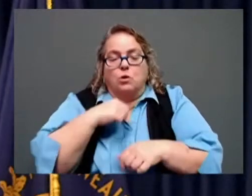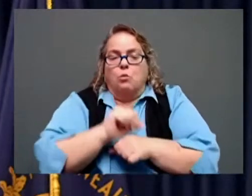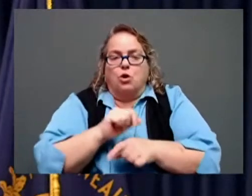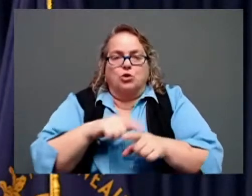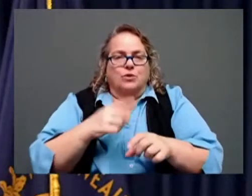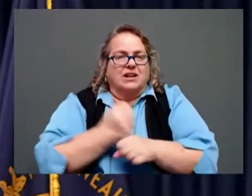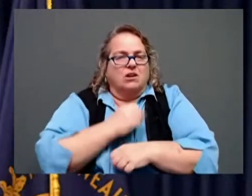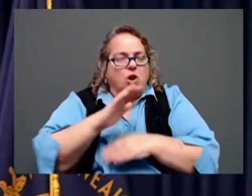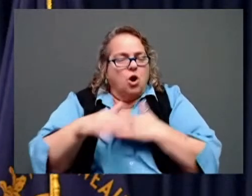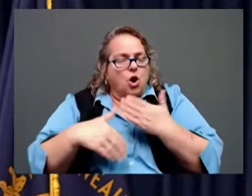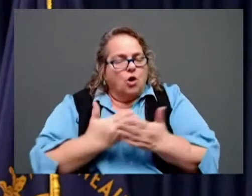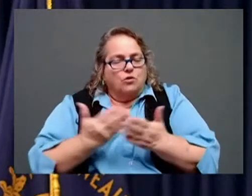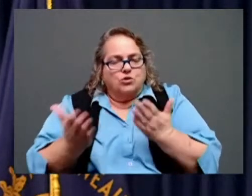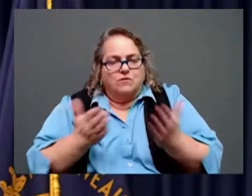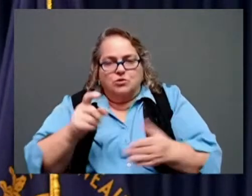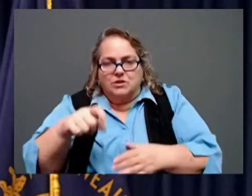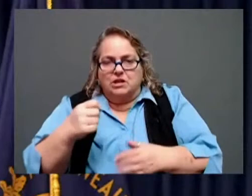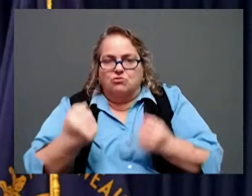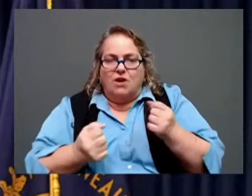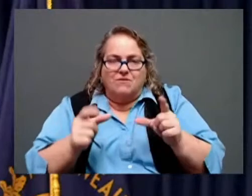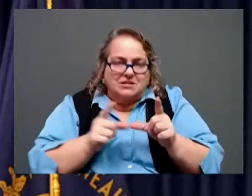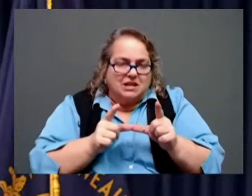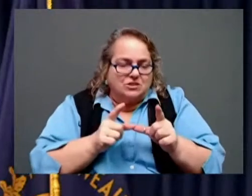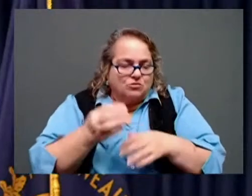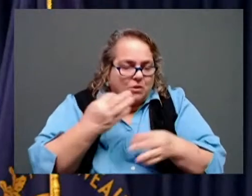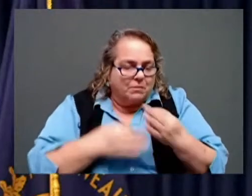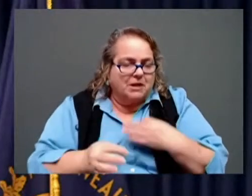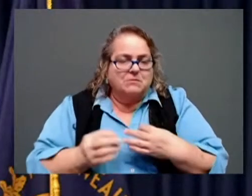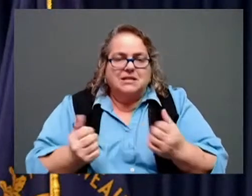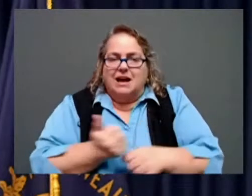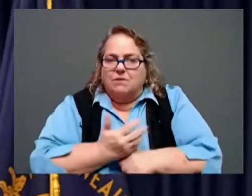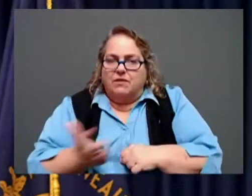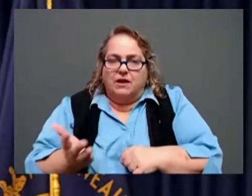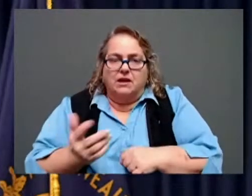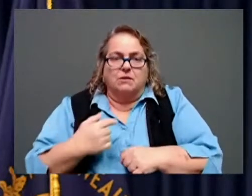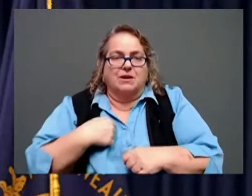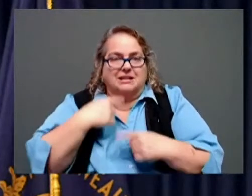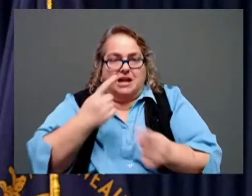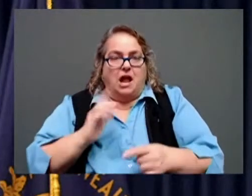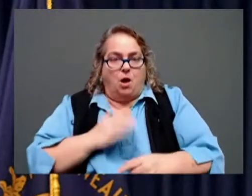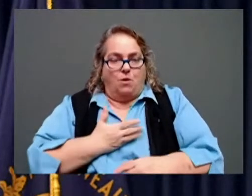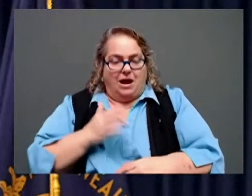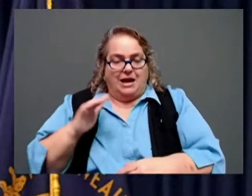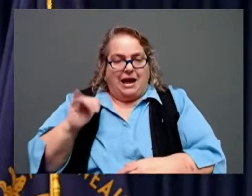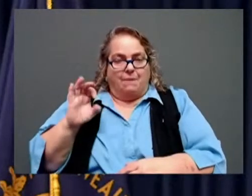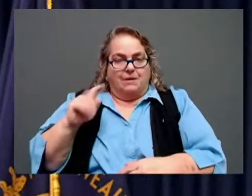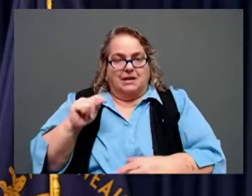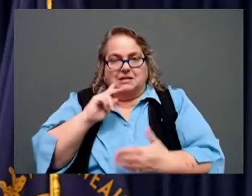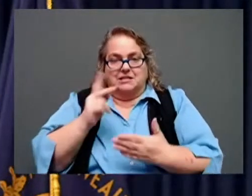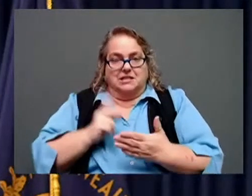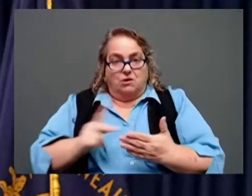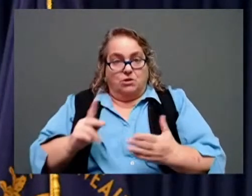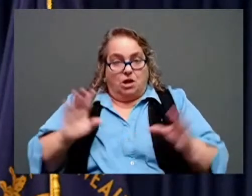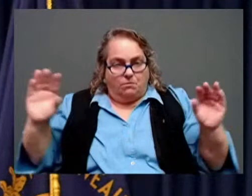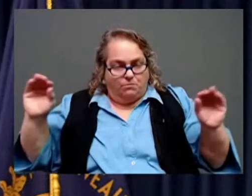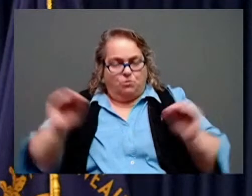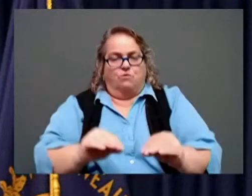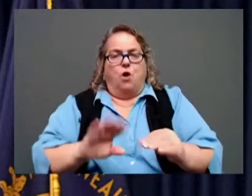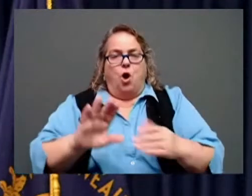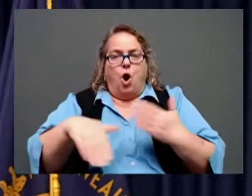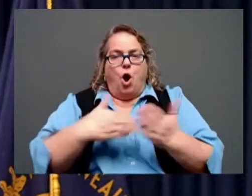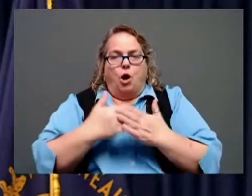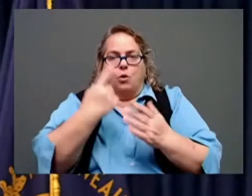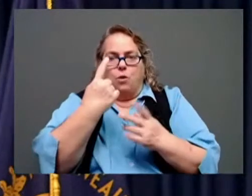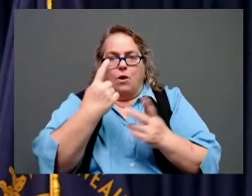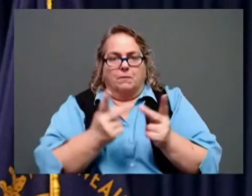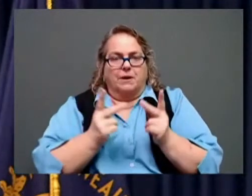you need, driver's license replacement or the rest. I'm telling our cabinet secretaries we want them all in one place so that people, they don't